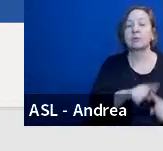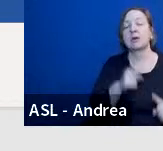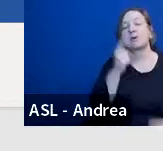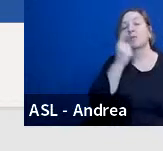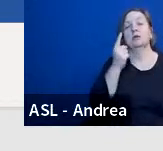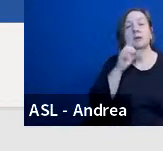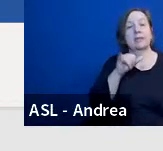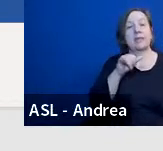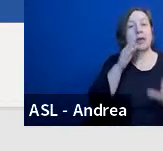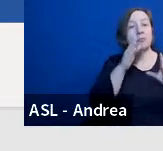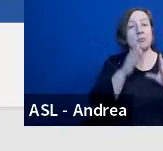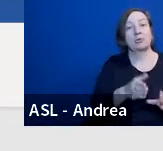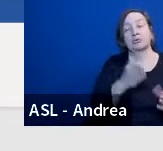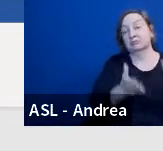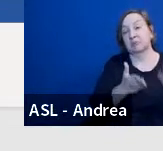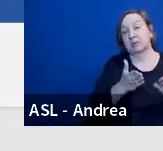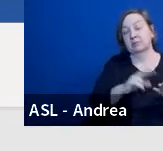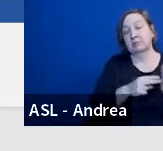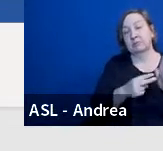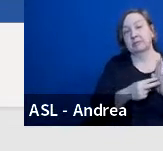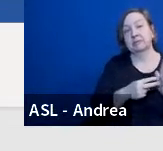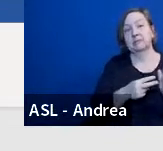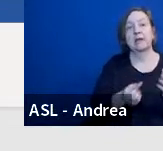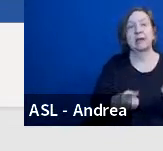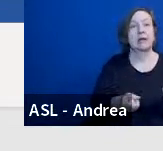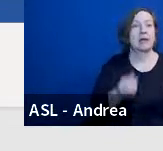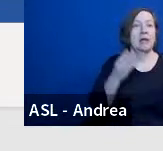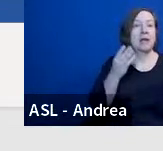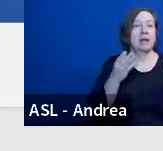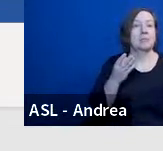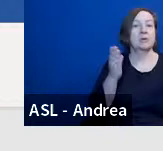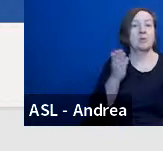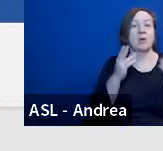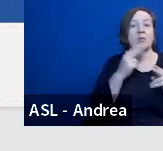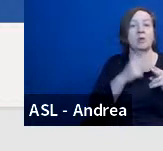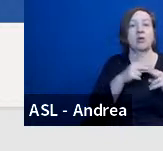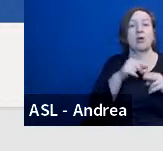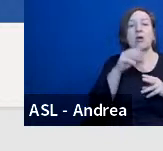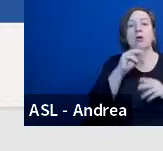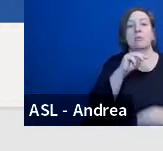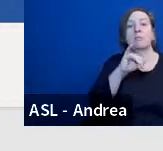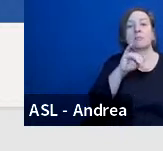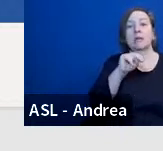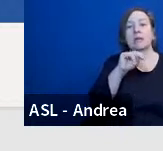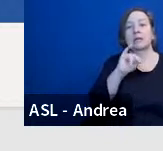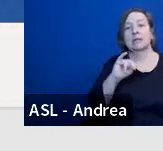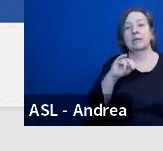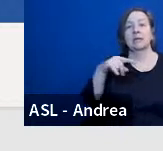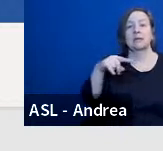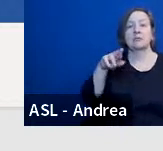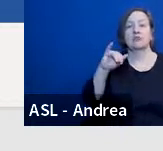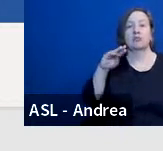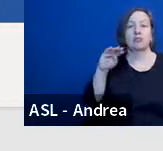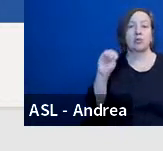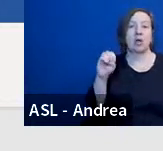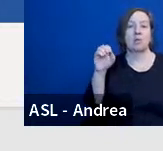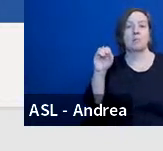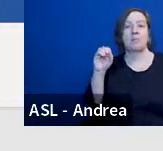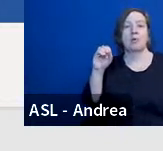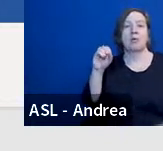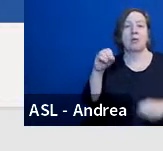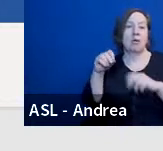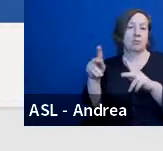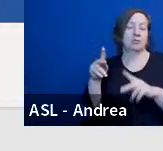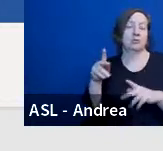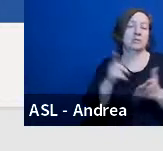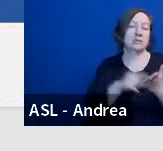that individual also meant like the number of what's sometimes called a mini prime opportunity. So sometimes on contracts of this size,